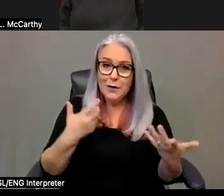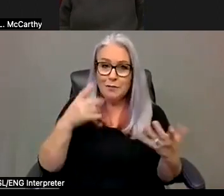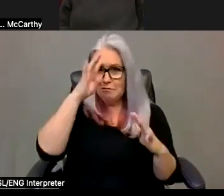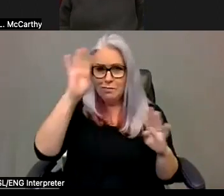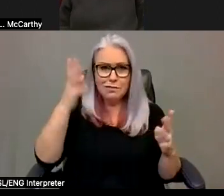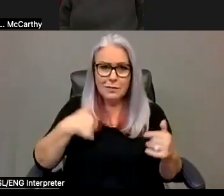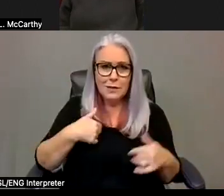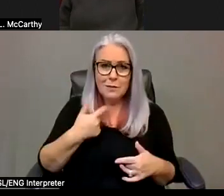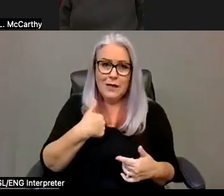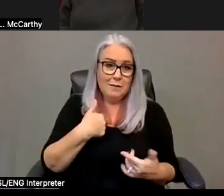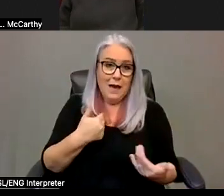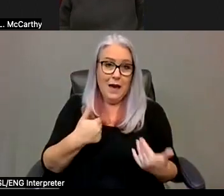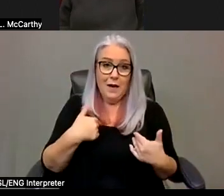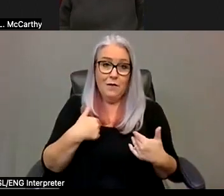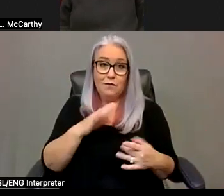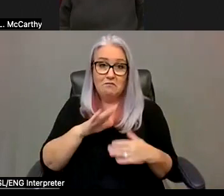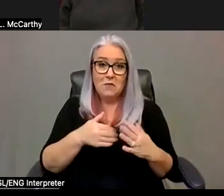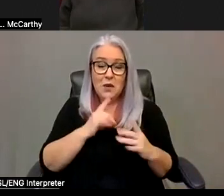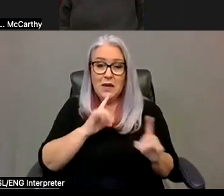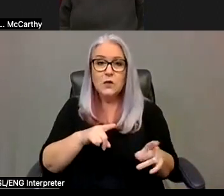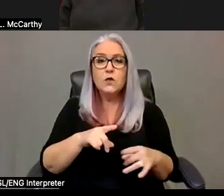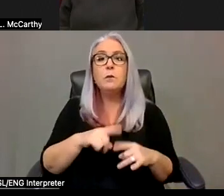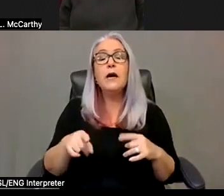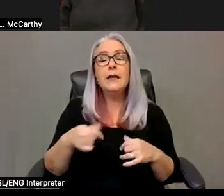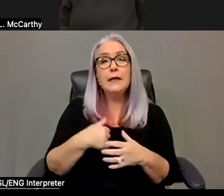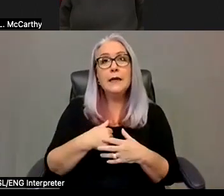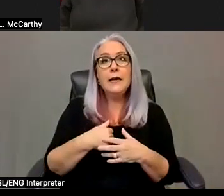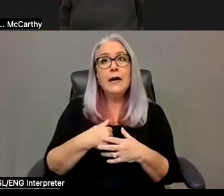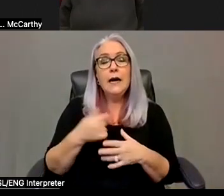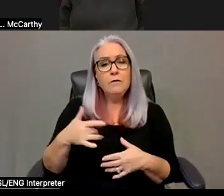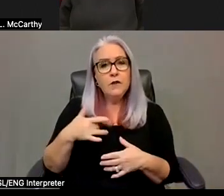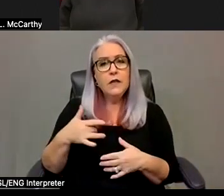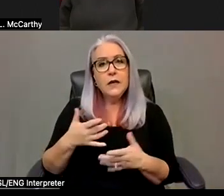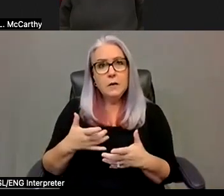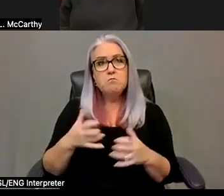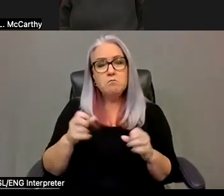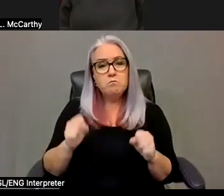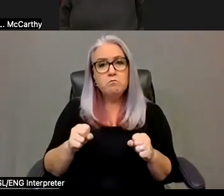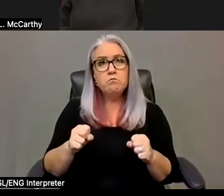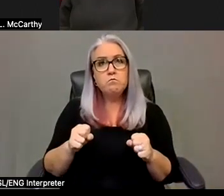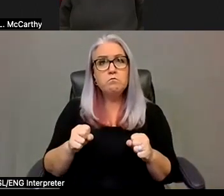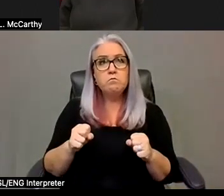that. But what I will say is it should continue to be the